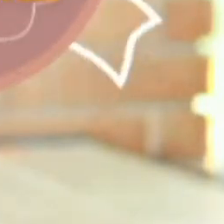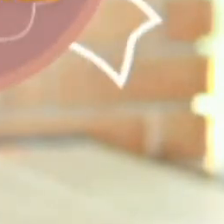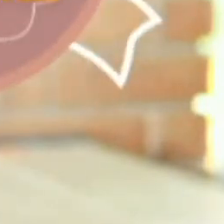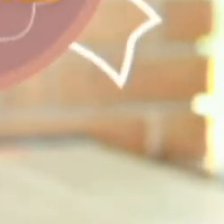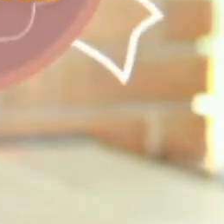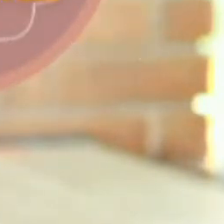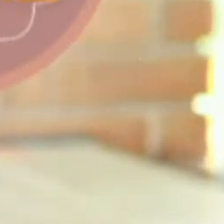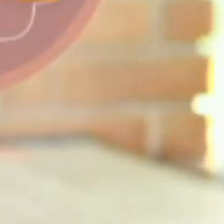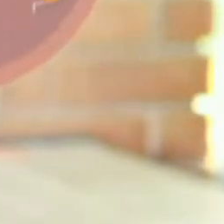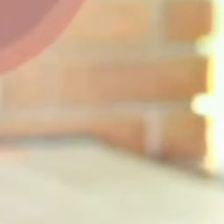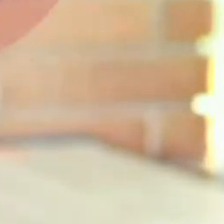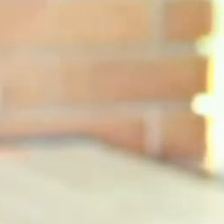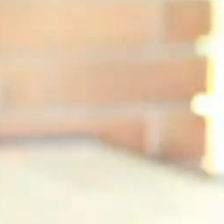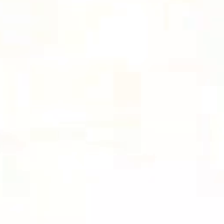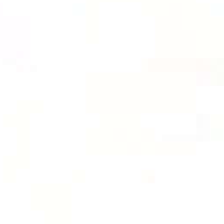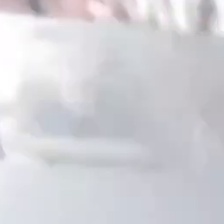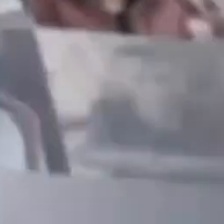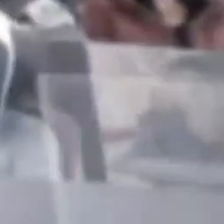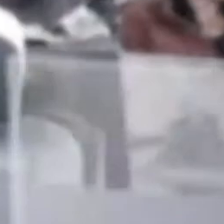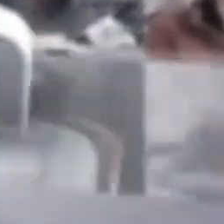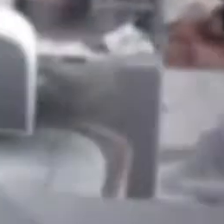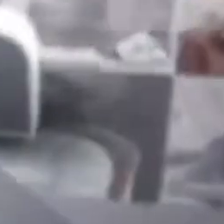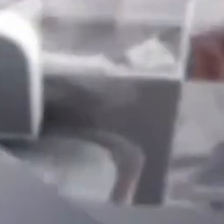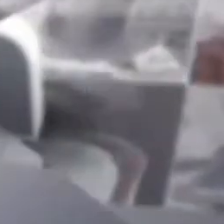spread so that we can save lives.